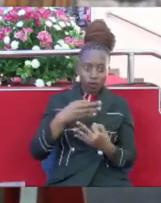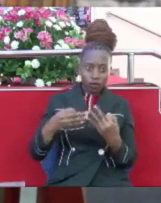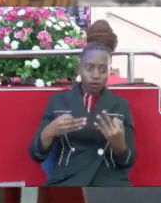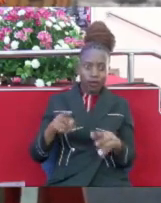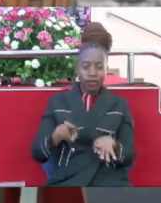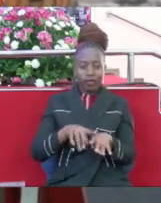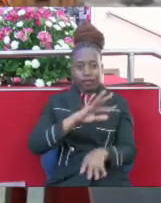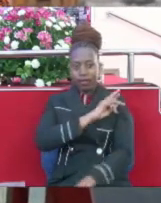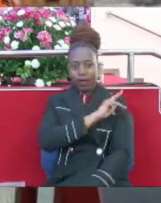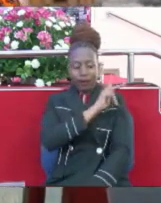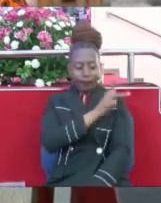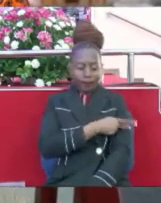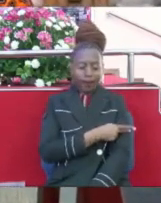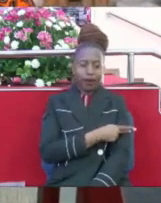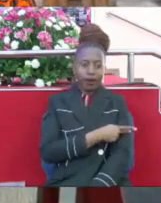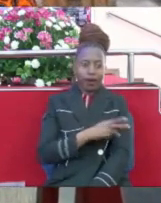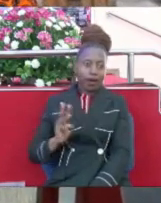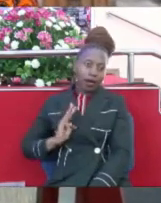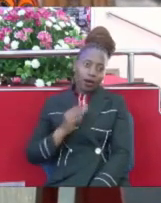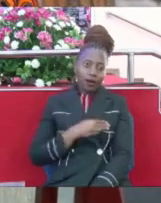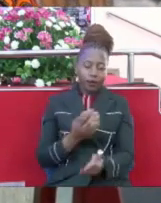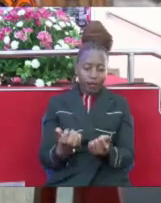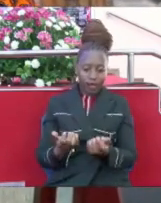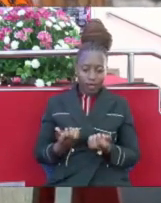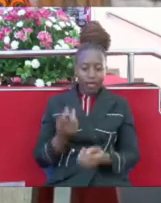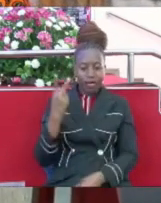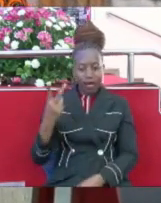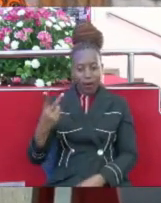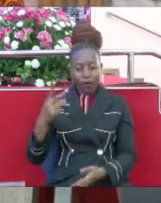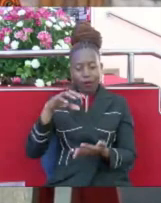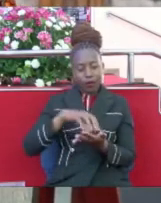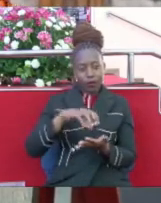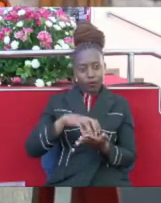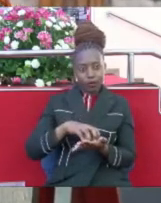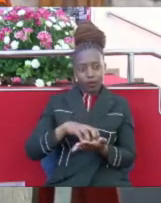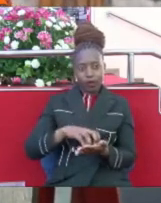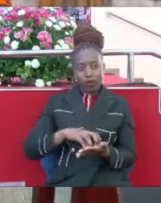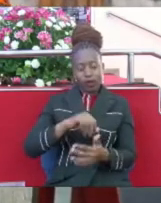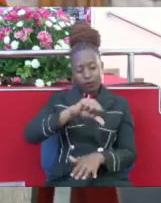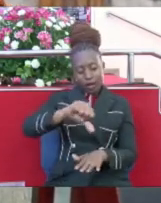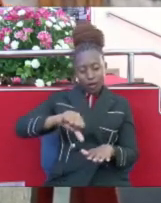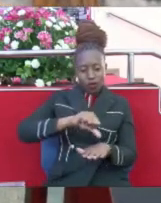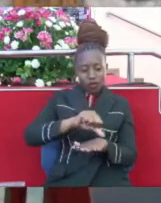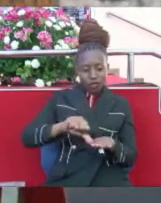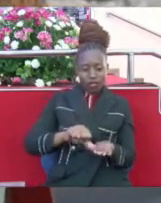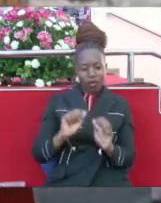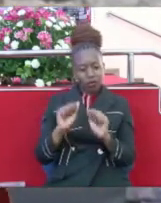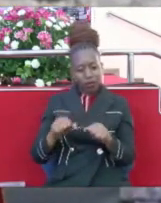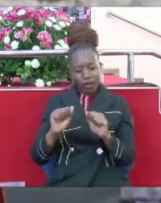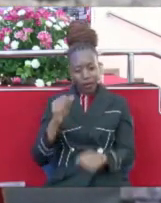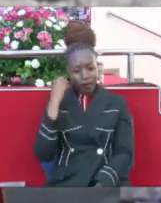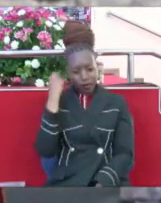need a double portion of the anointing to be able to navigate the world the way things are, as it